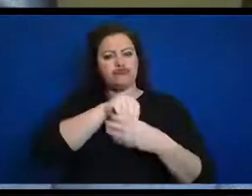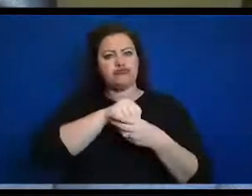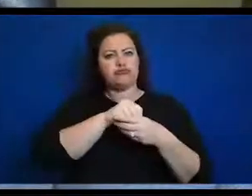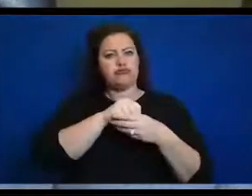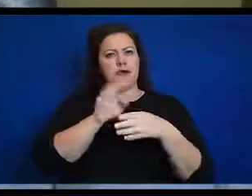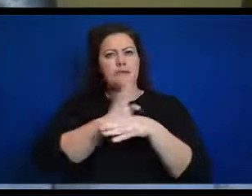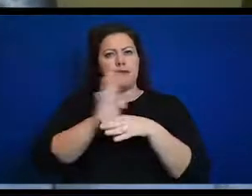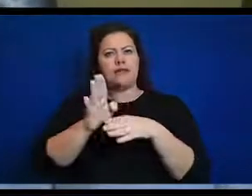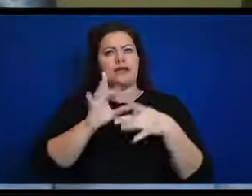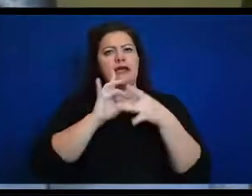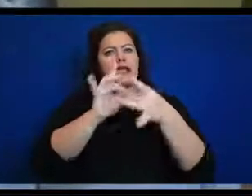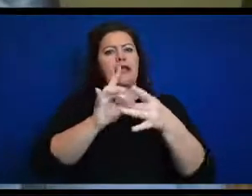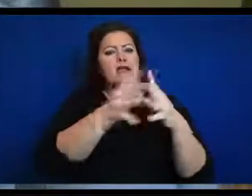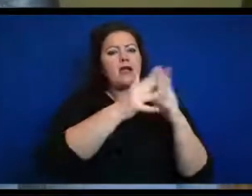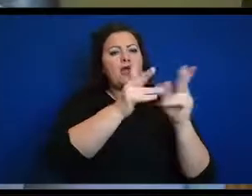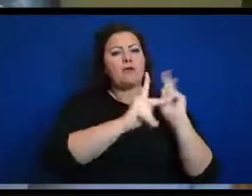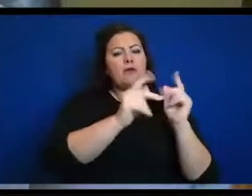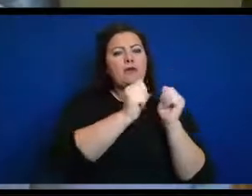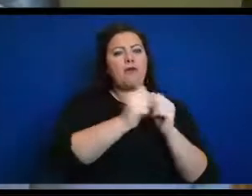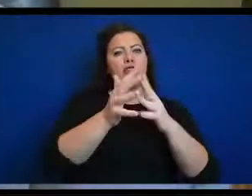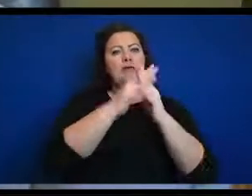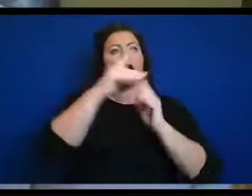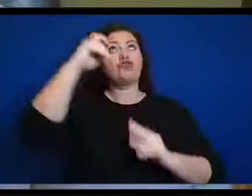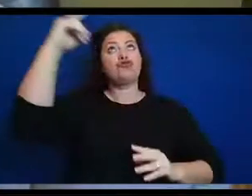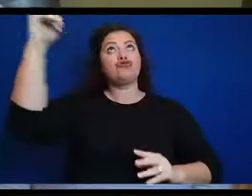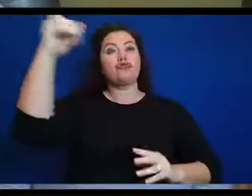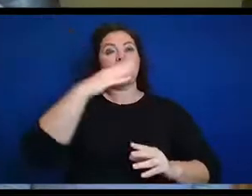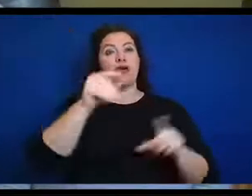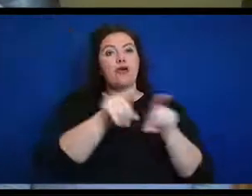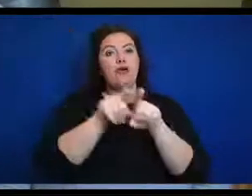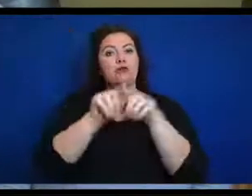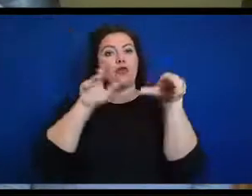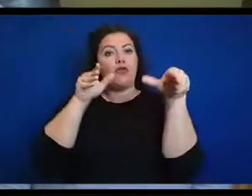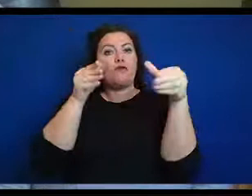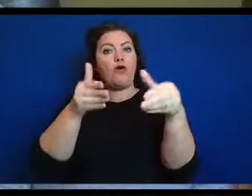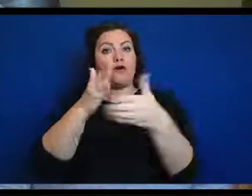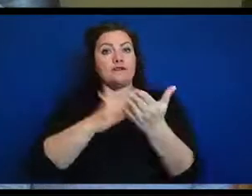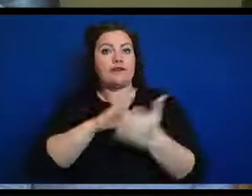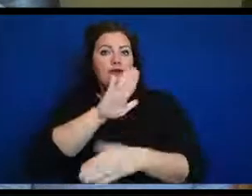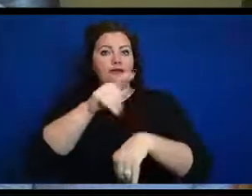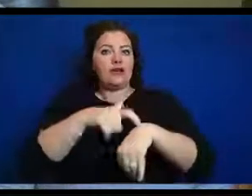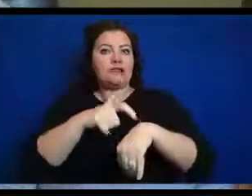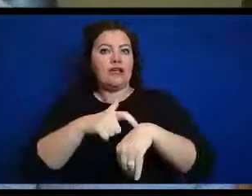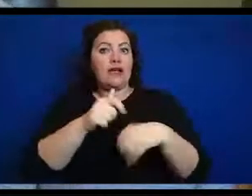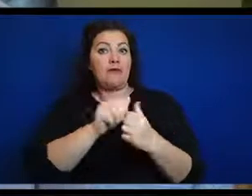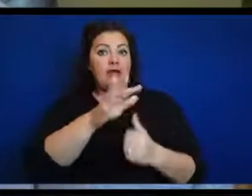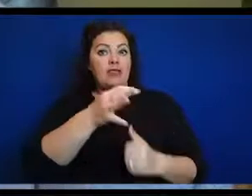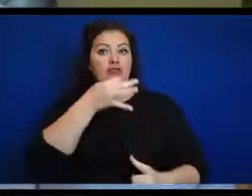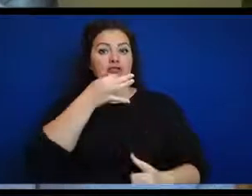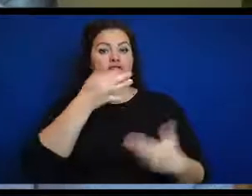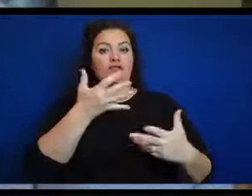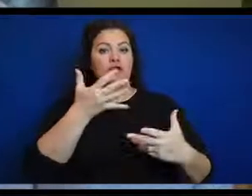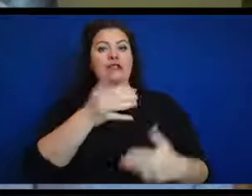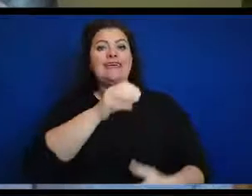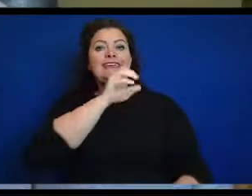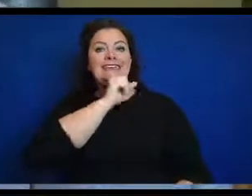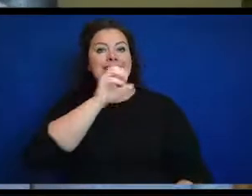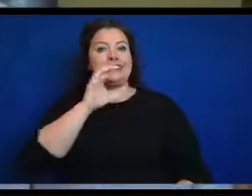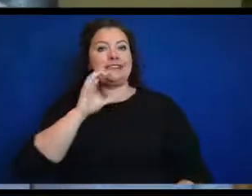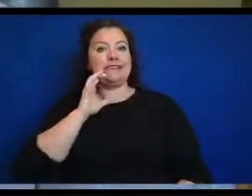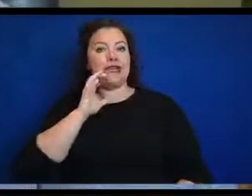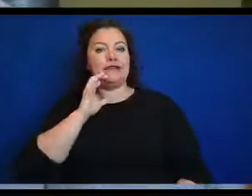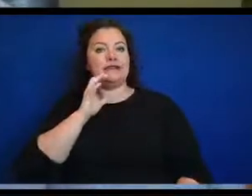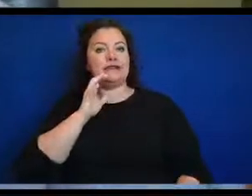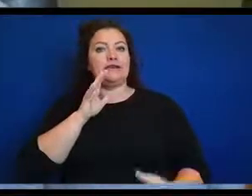American dream, as well as focusing some of the time that she has and her expertise on seniors reaching